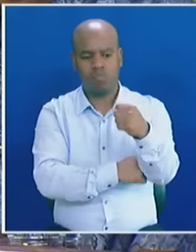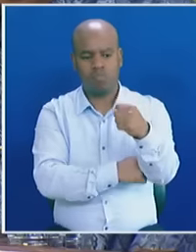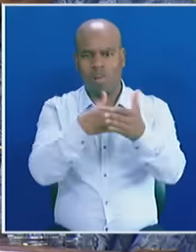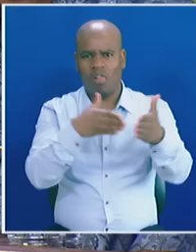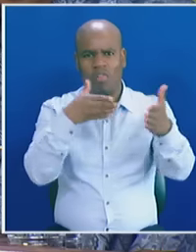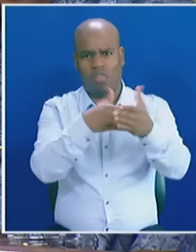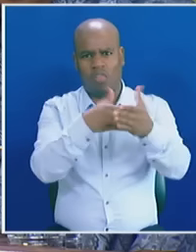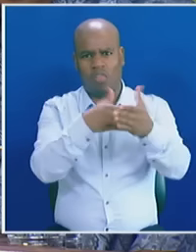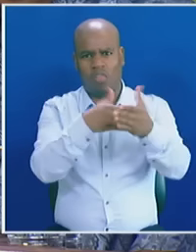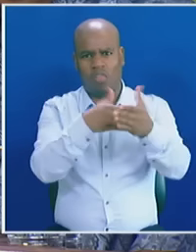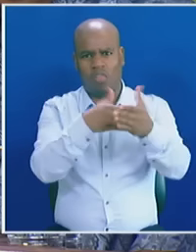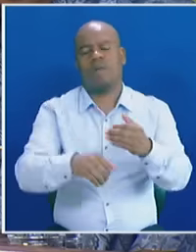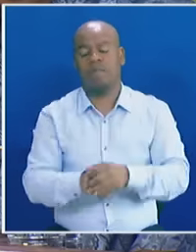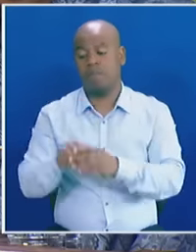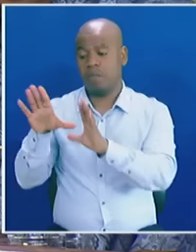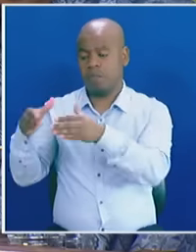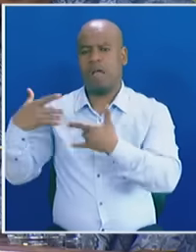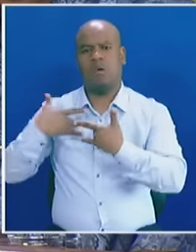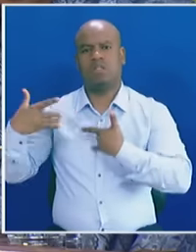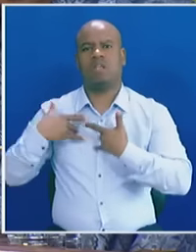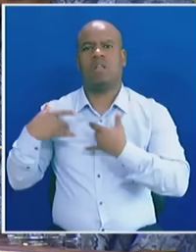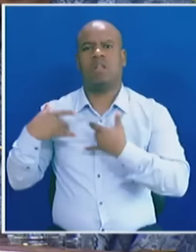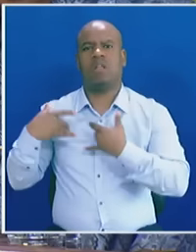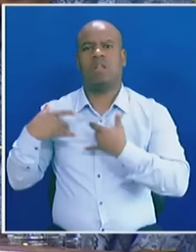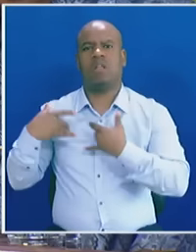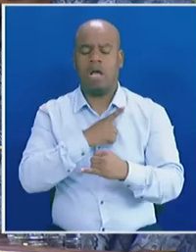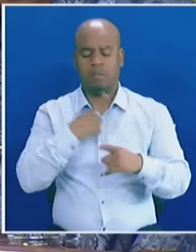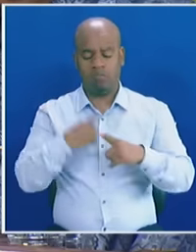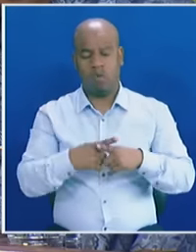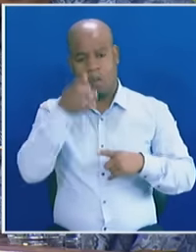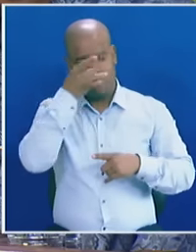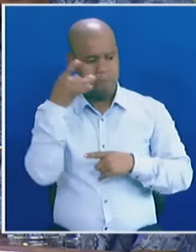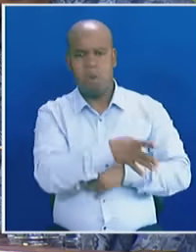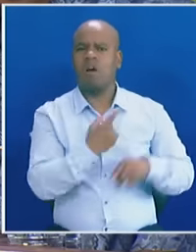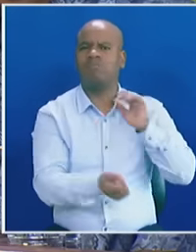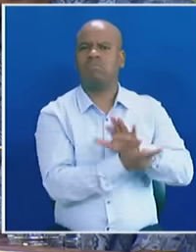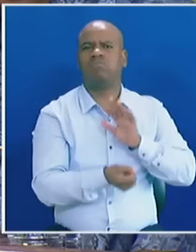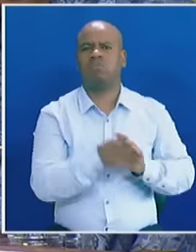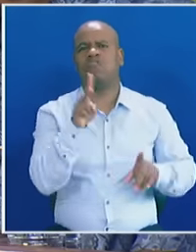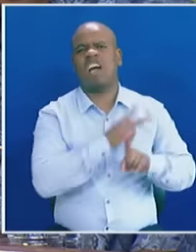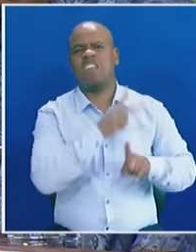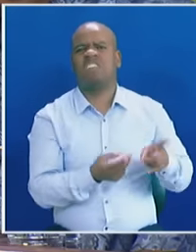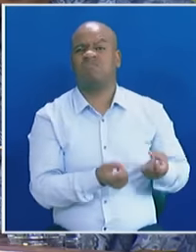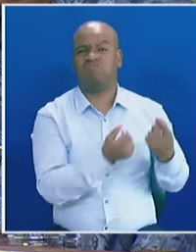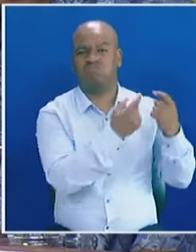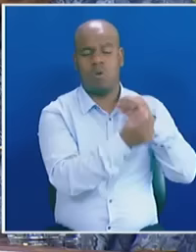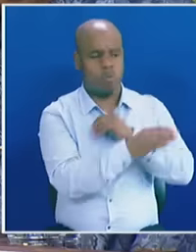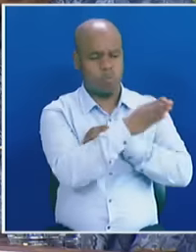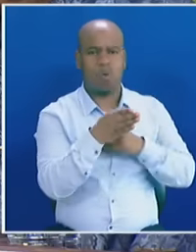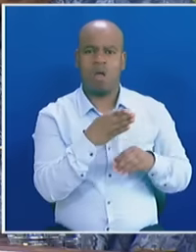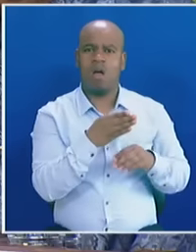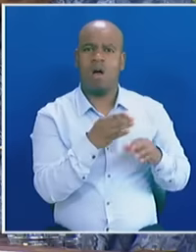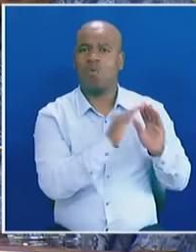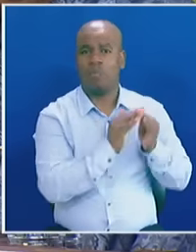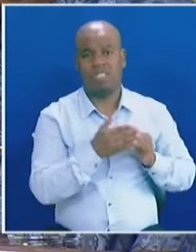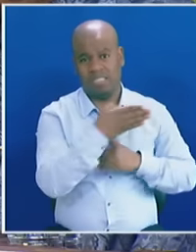The IFP remains deeply concerned about xenophobic-related violence, which has been